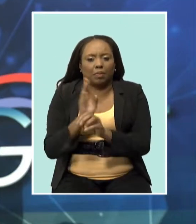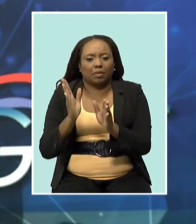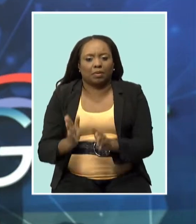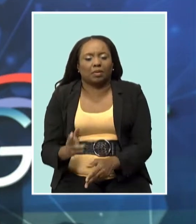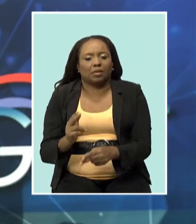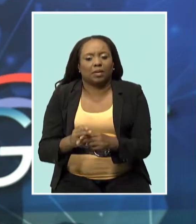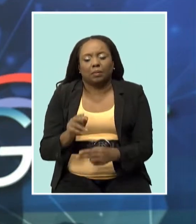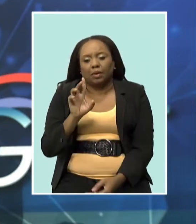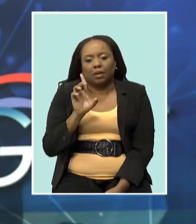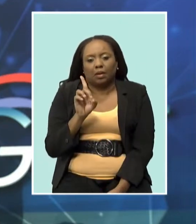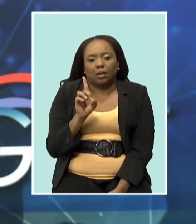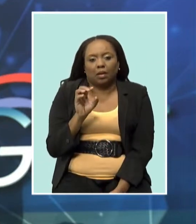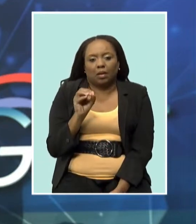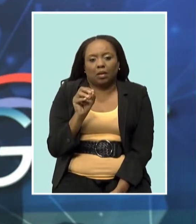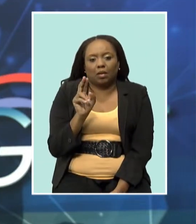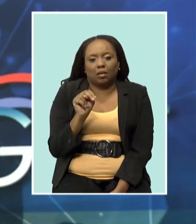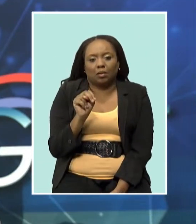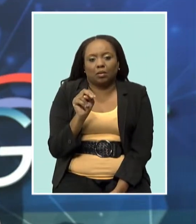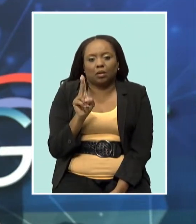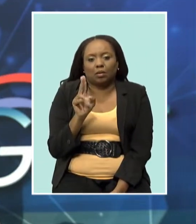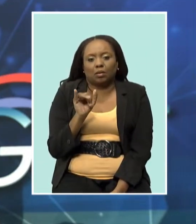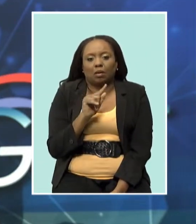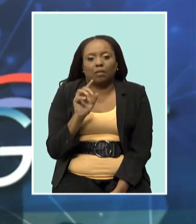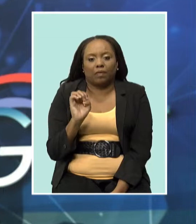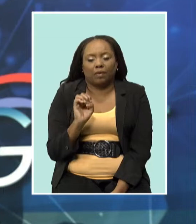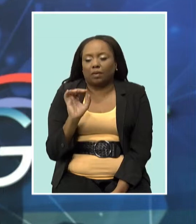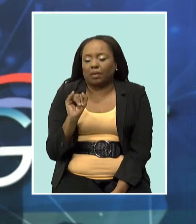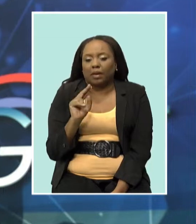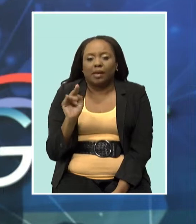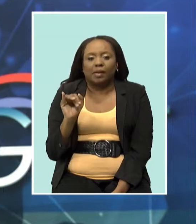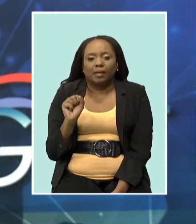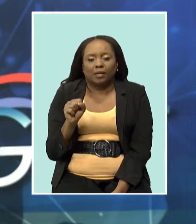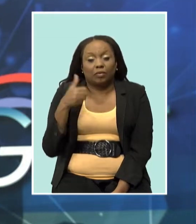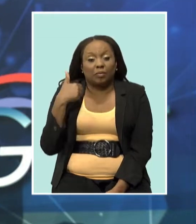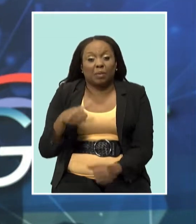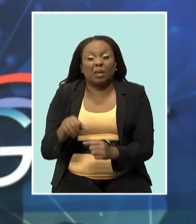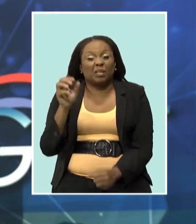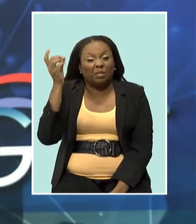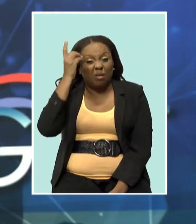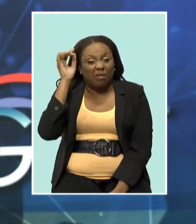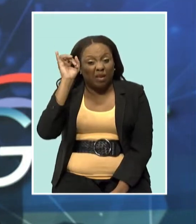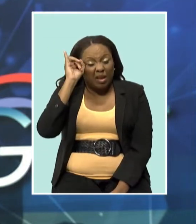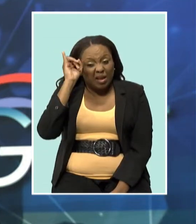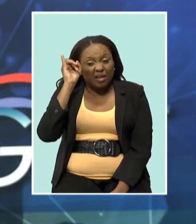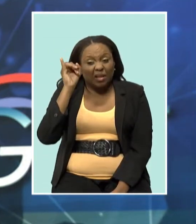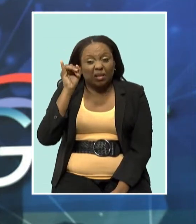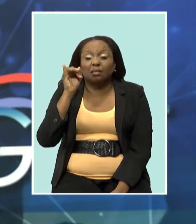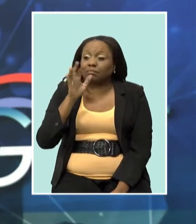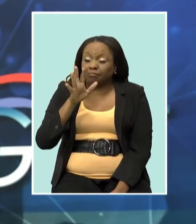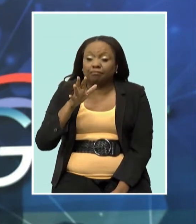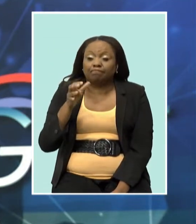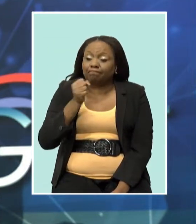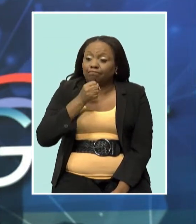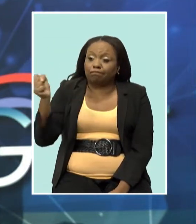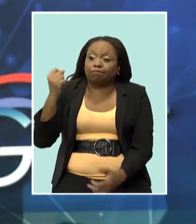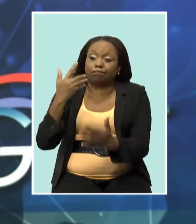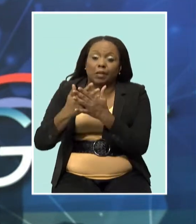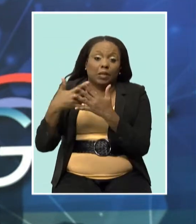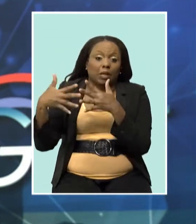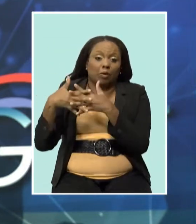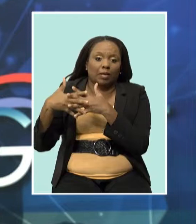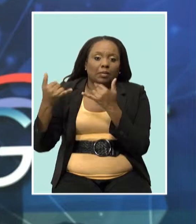everybody. If you don't go to school with somebody else, you went to the same school, your children probably go to the same Sunday school, and it's